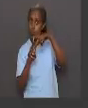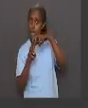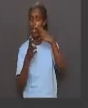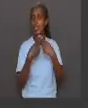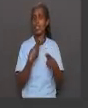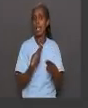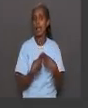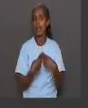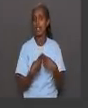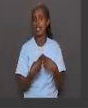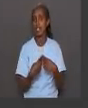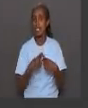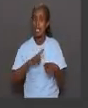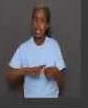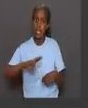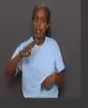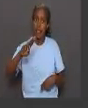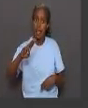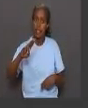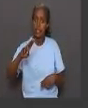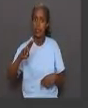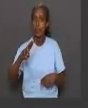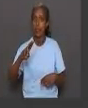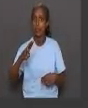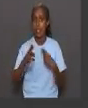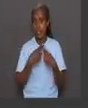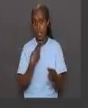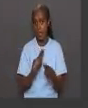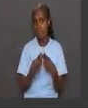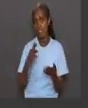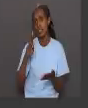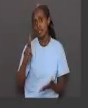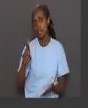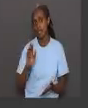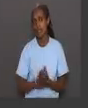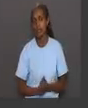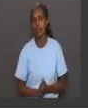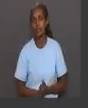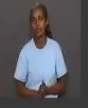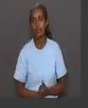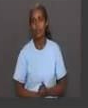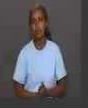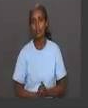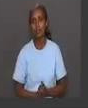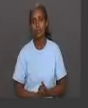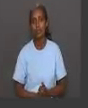to pi times slant height times